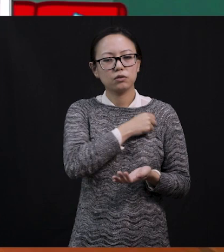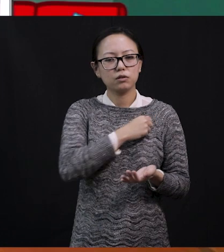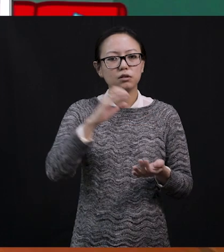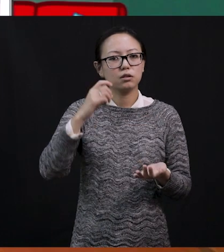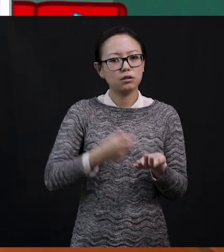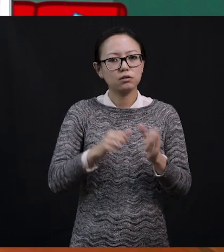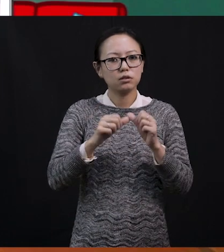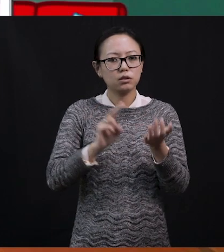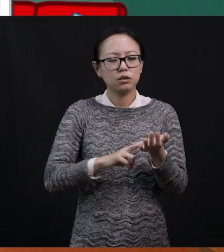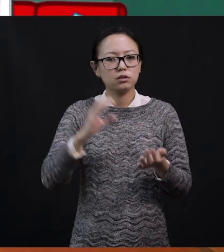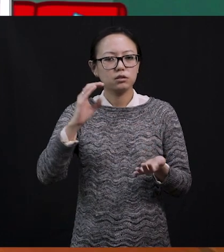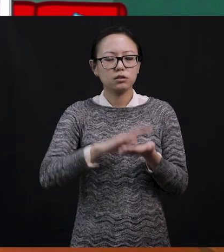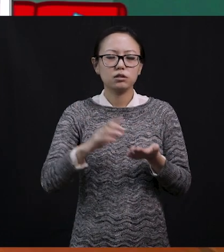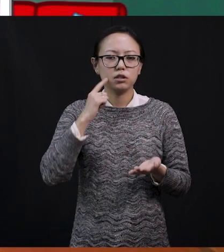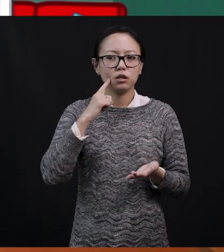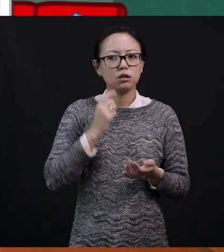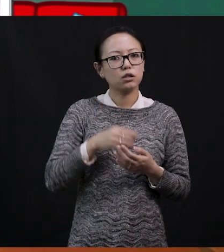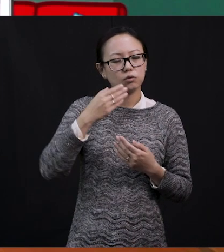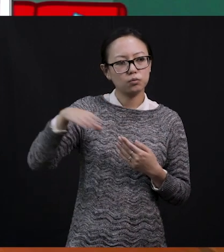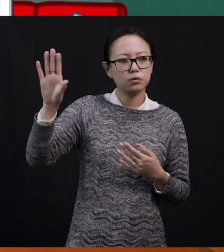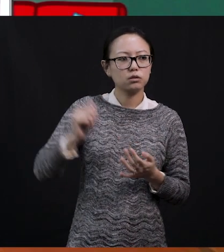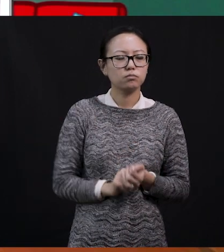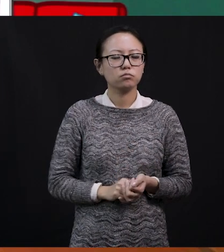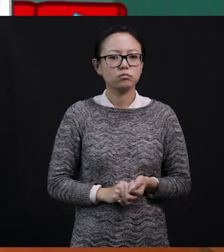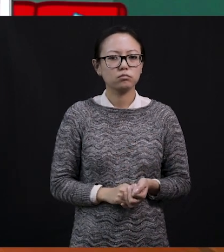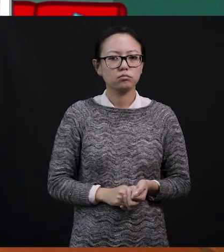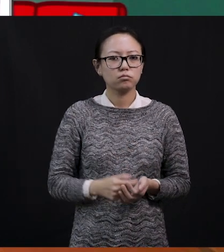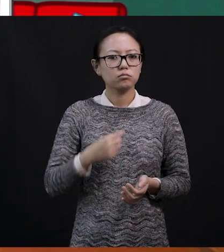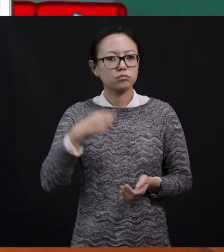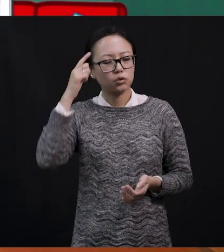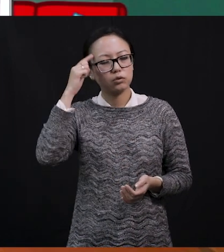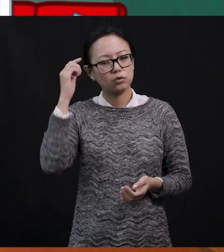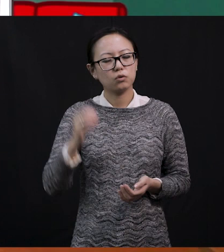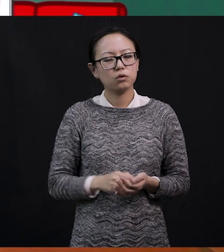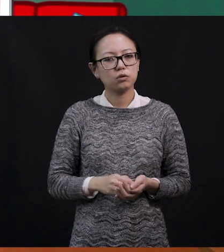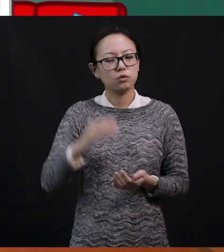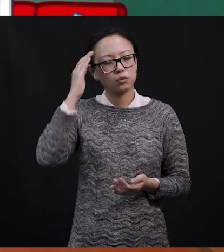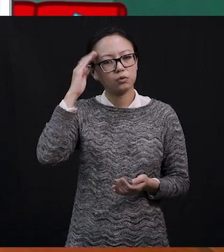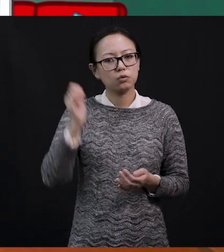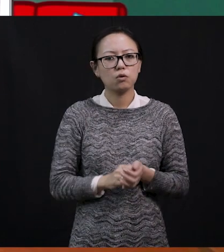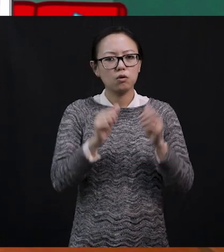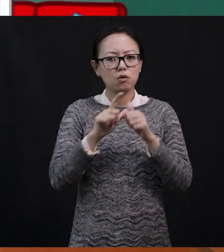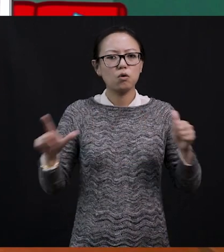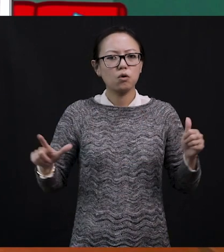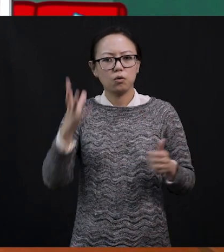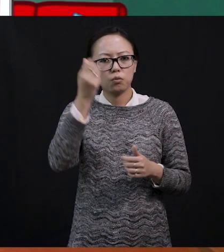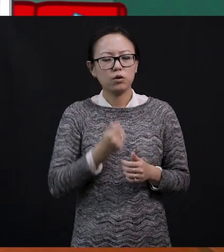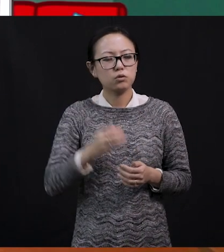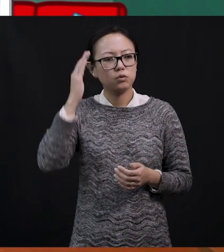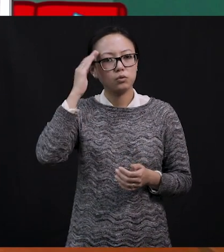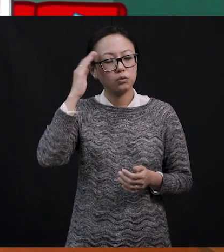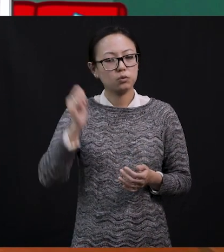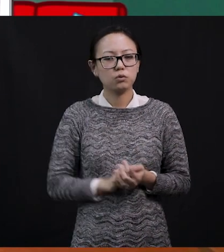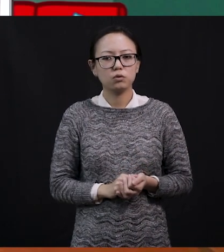Now, I am sure we are all wondering what will happen if he goes to Ranchi. But before that, let's do our own